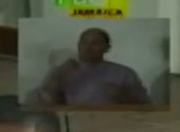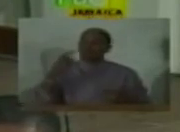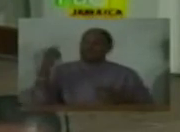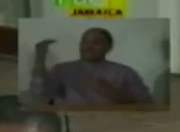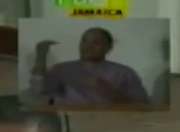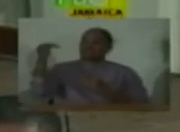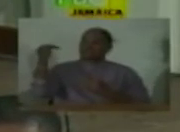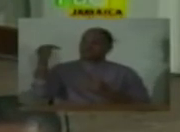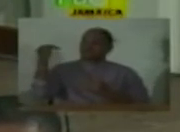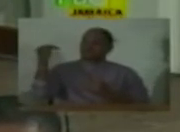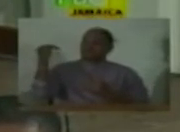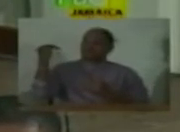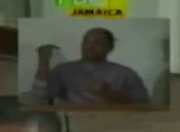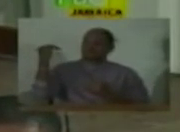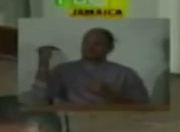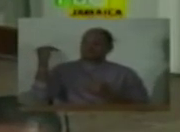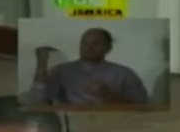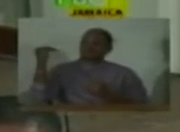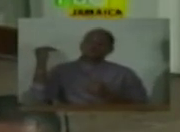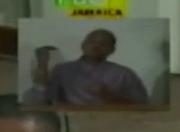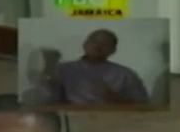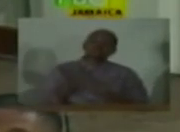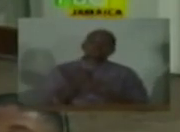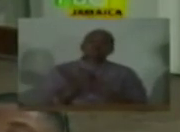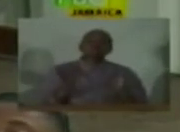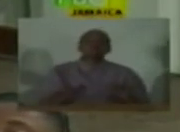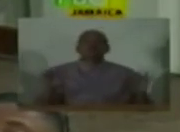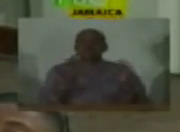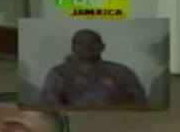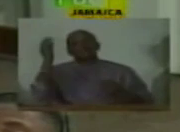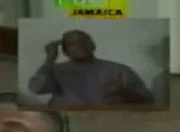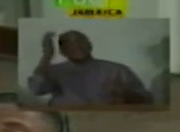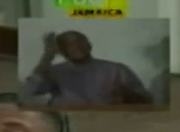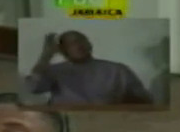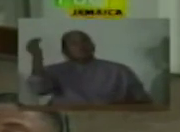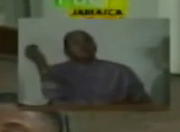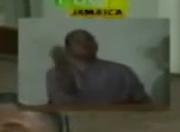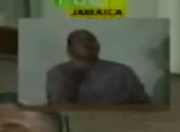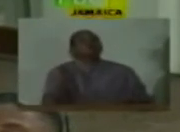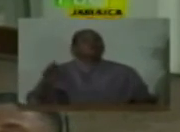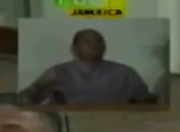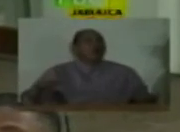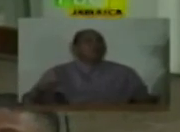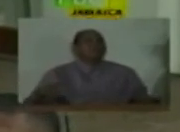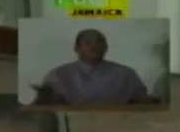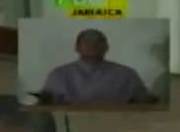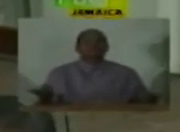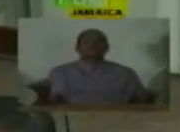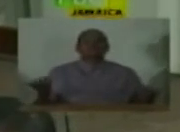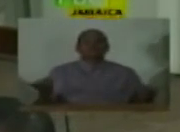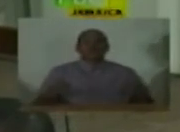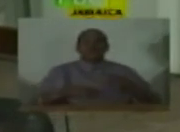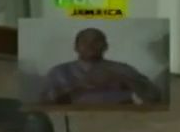also that the relevant data will be brought to the Parliament as